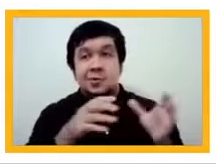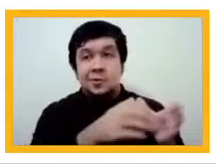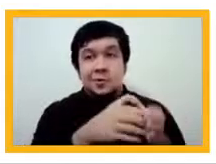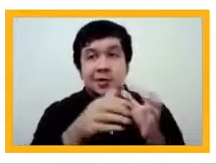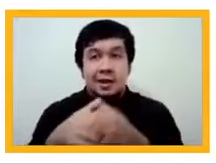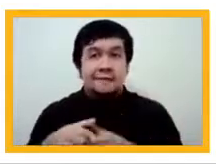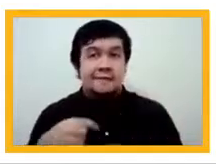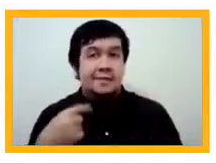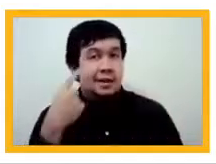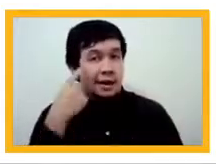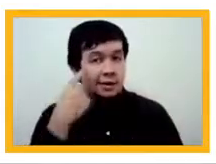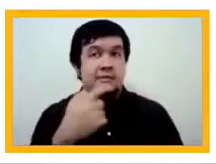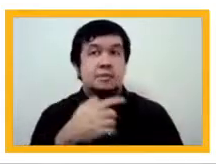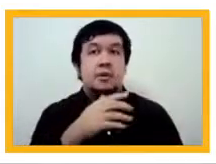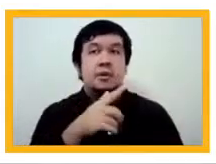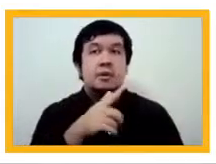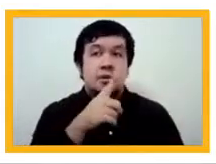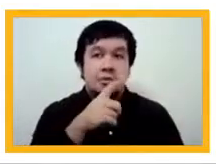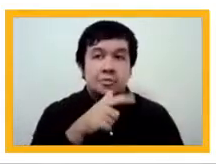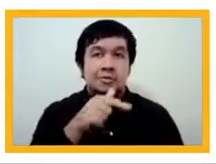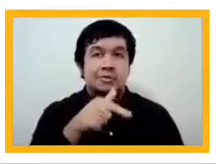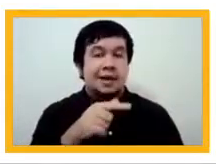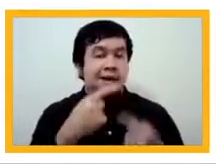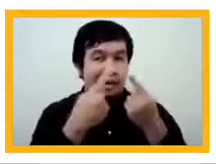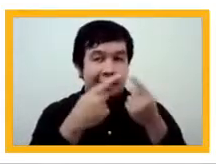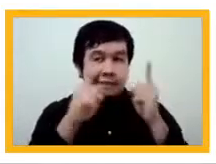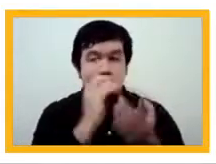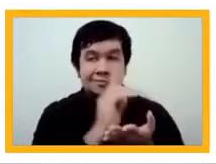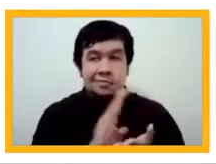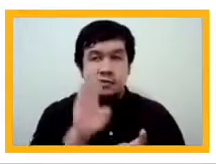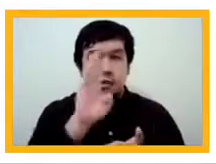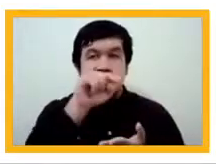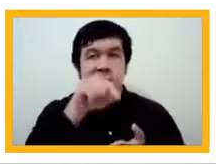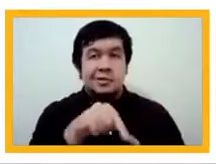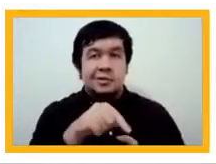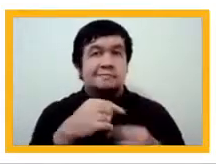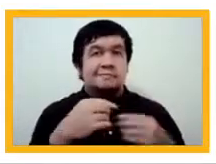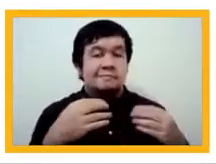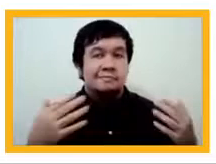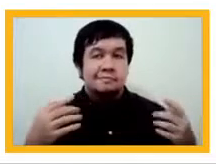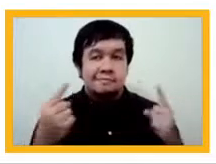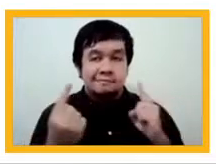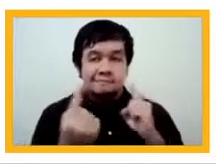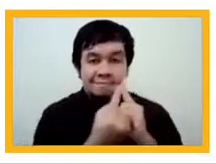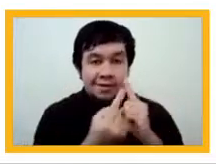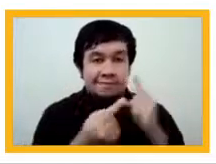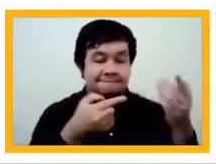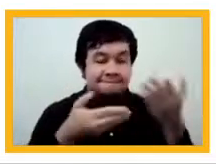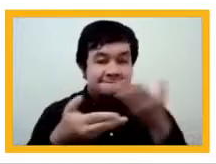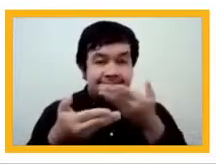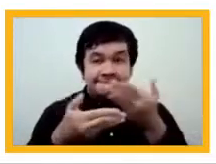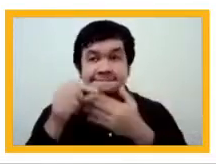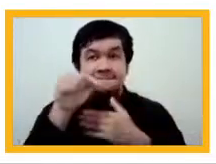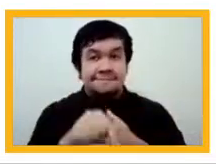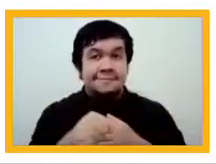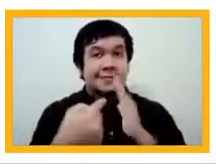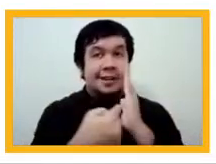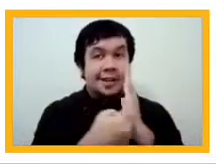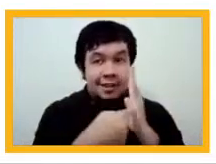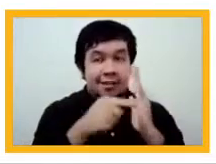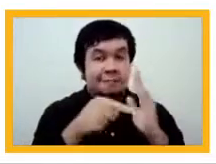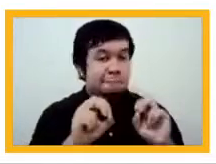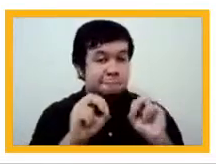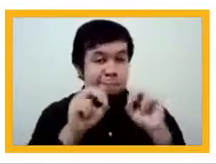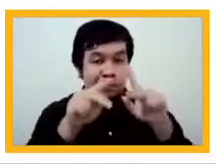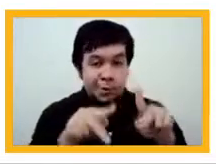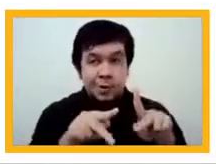and responsibility to create these marketplaces. The digital technology creates great opportunities to bring various universities in. And